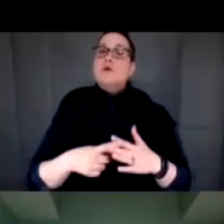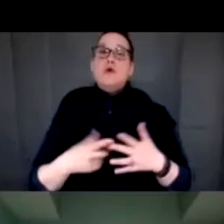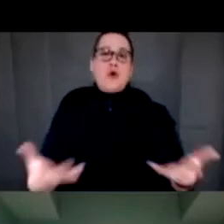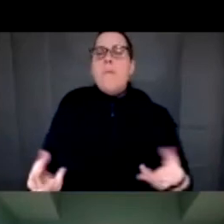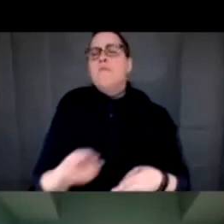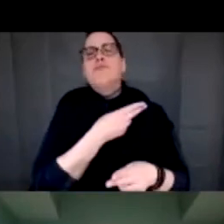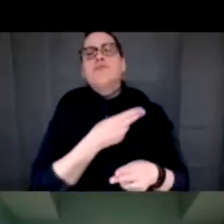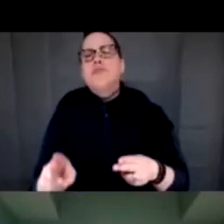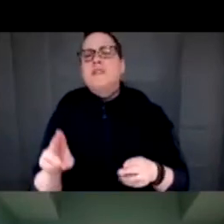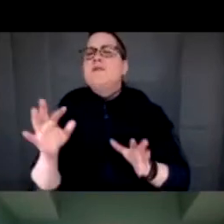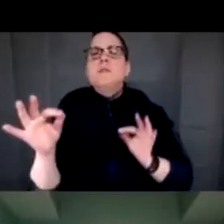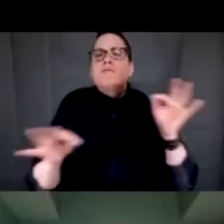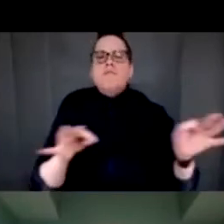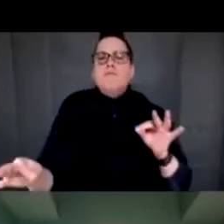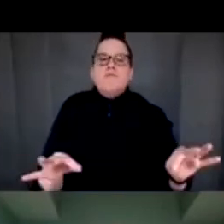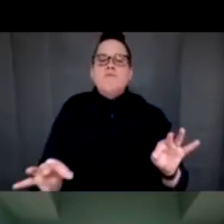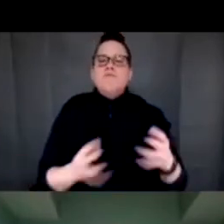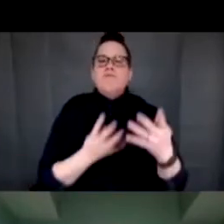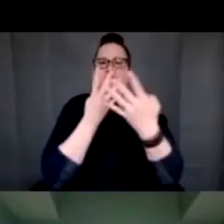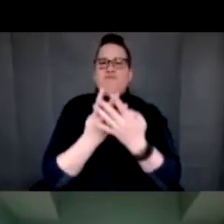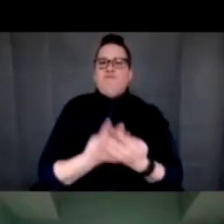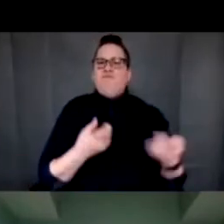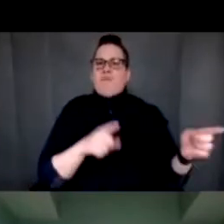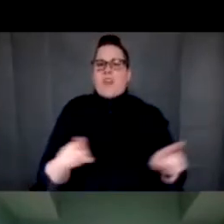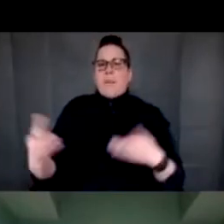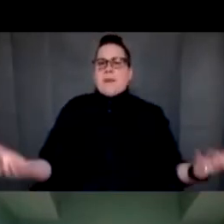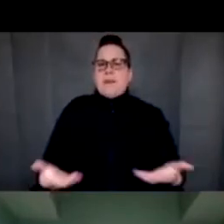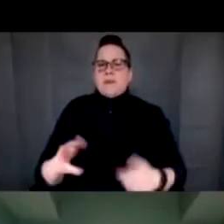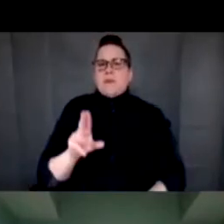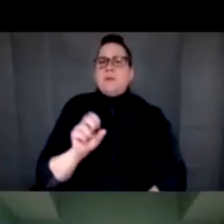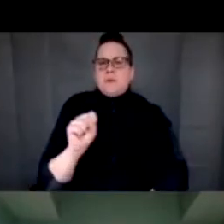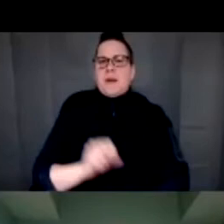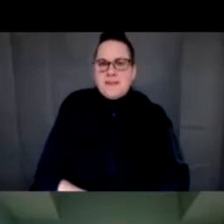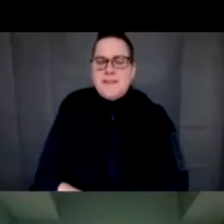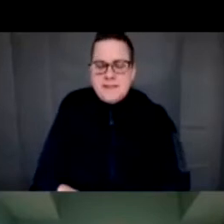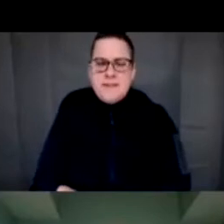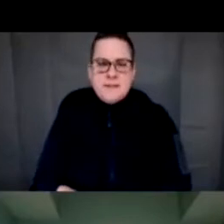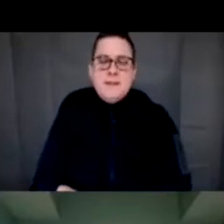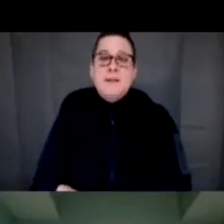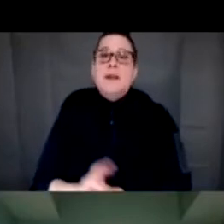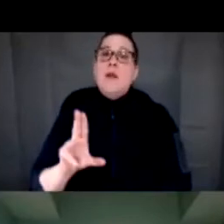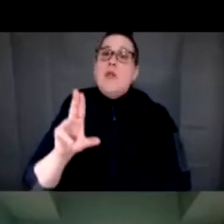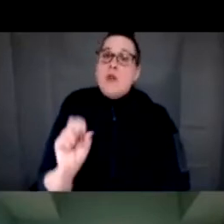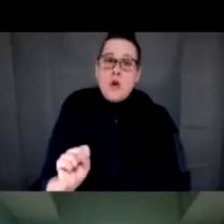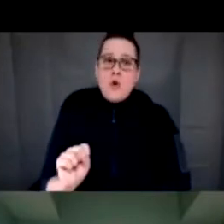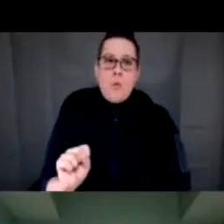briefly describing mass incarceration in the United States. So in the United States, at